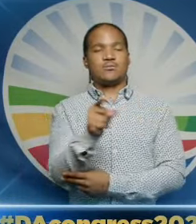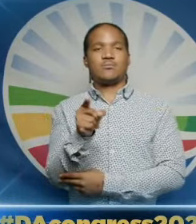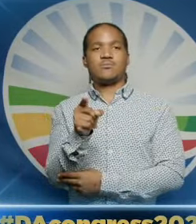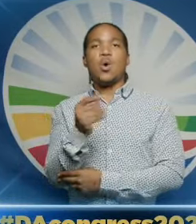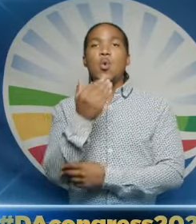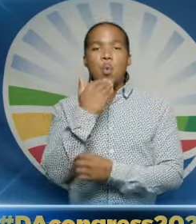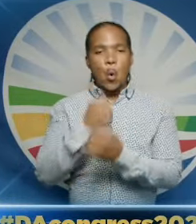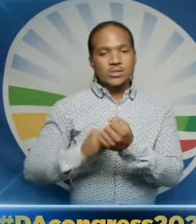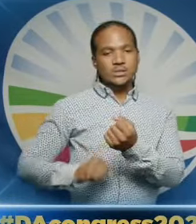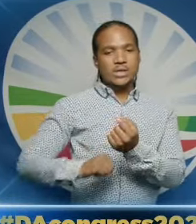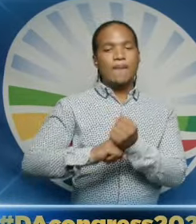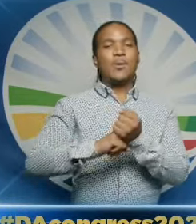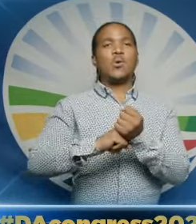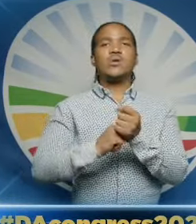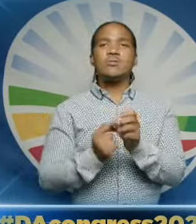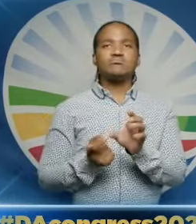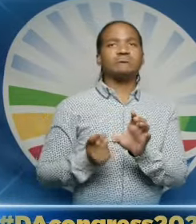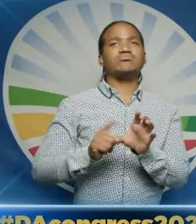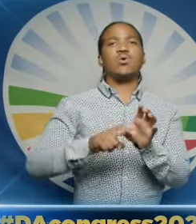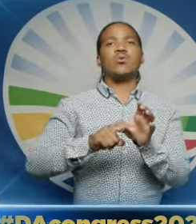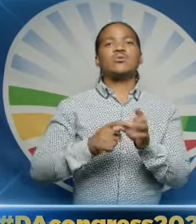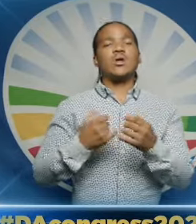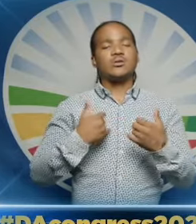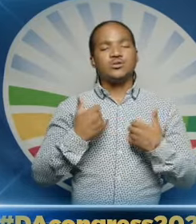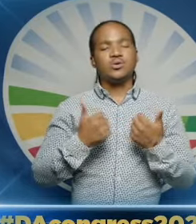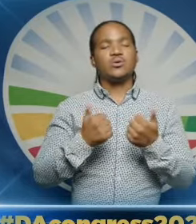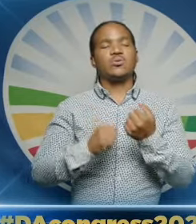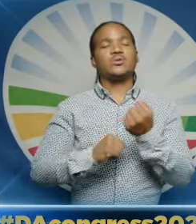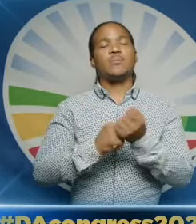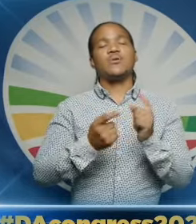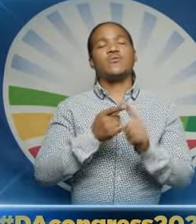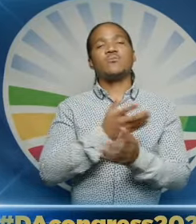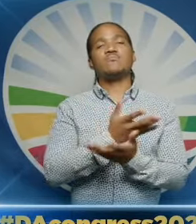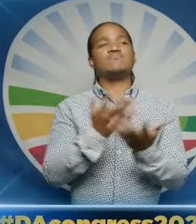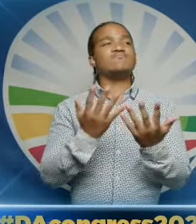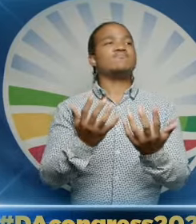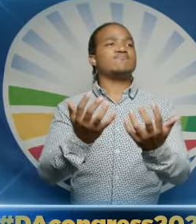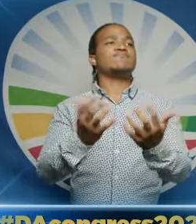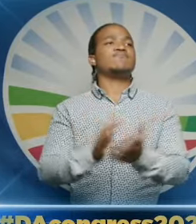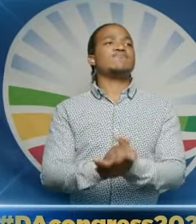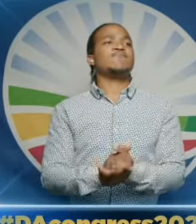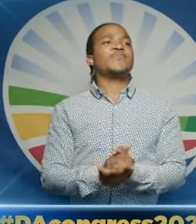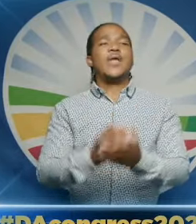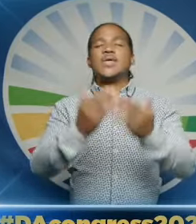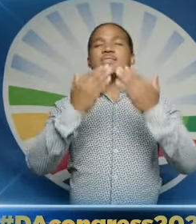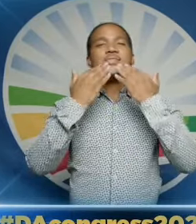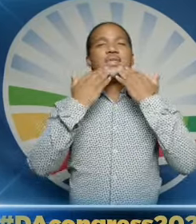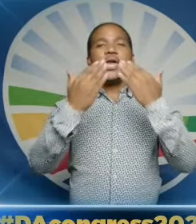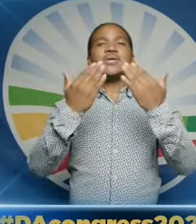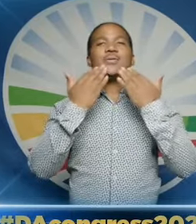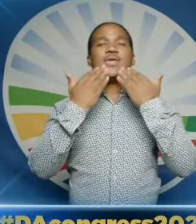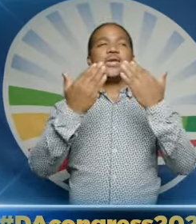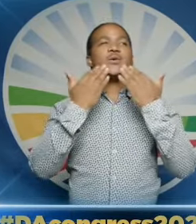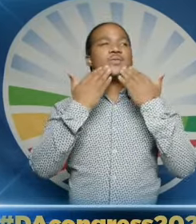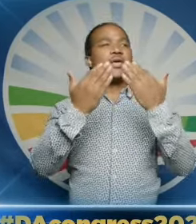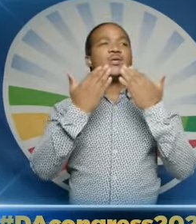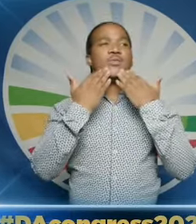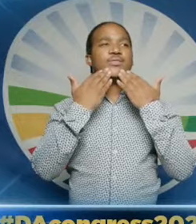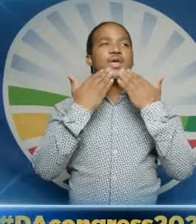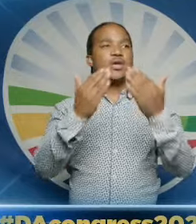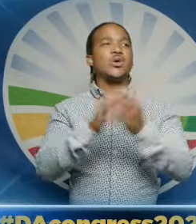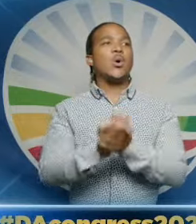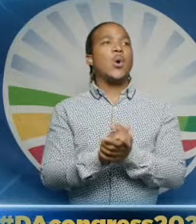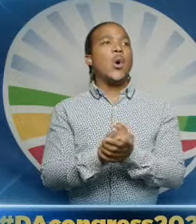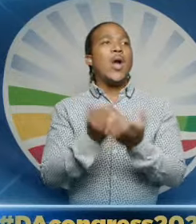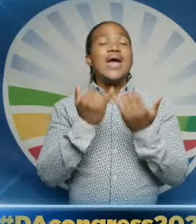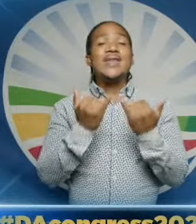they enjoy good support from those they lead as well. Yeah, thank you everyone. And